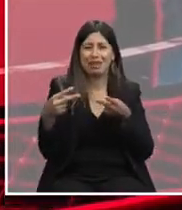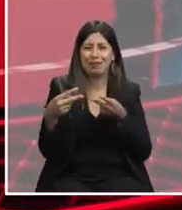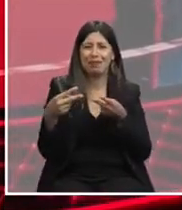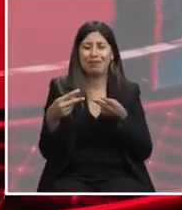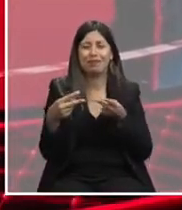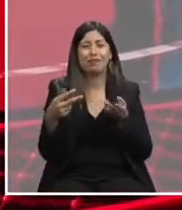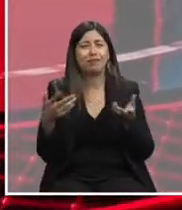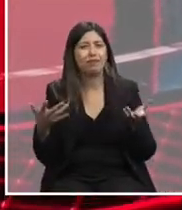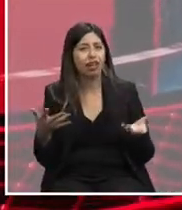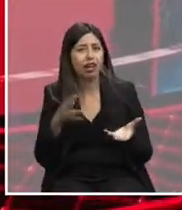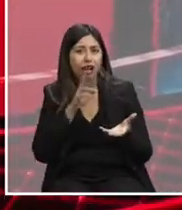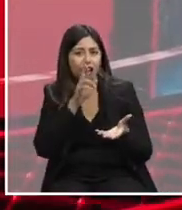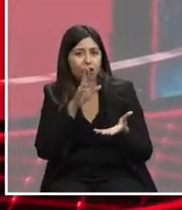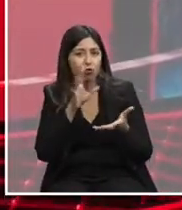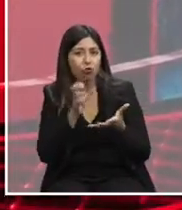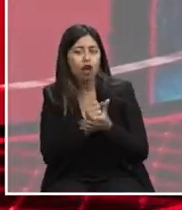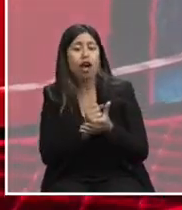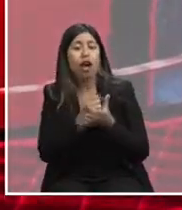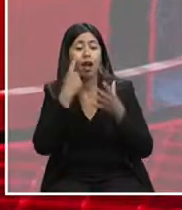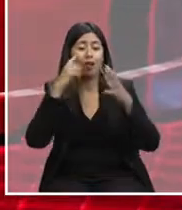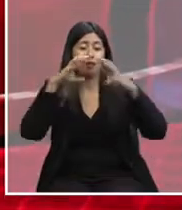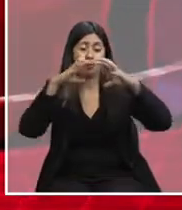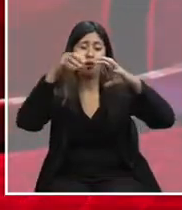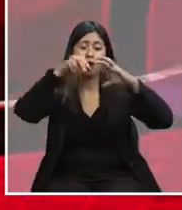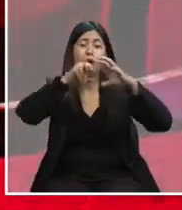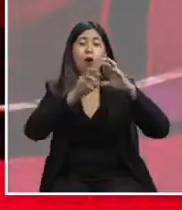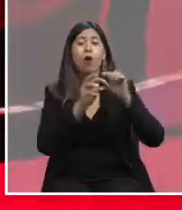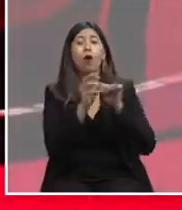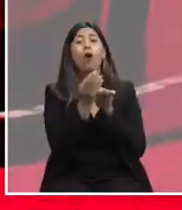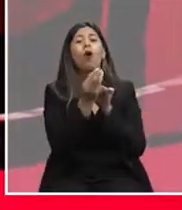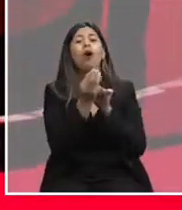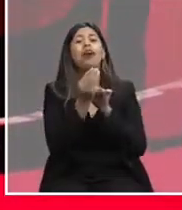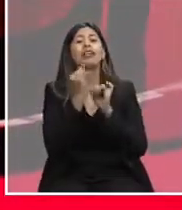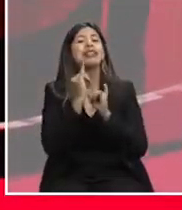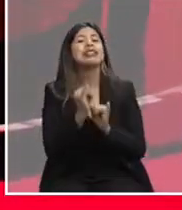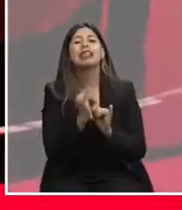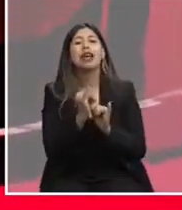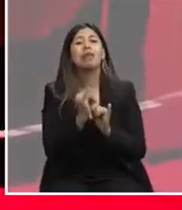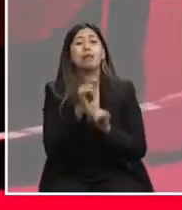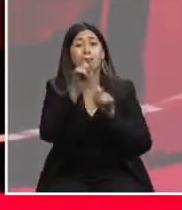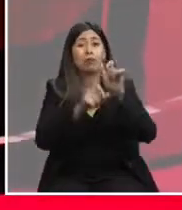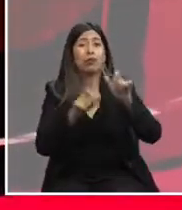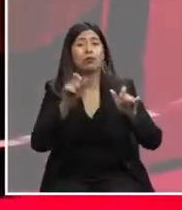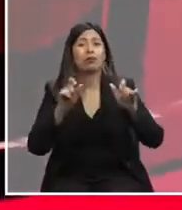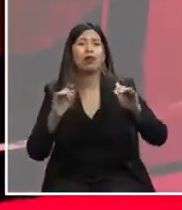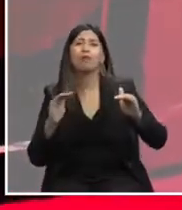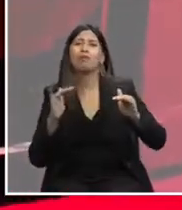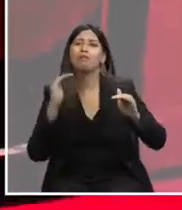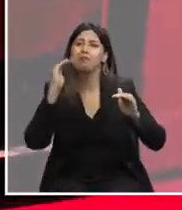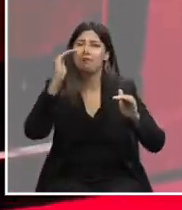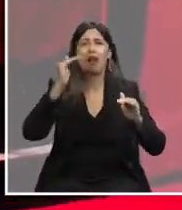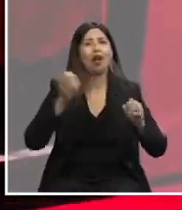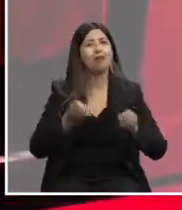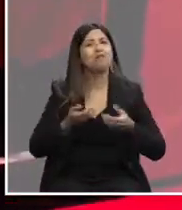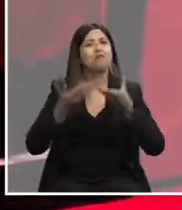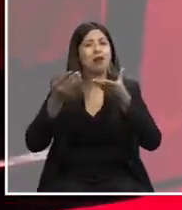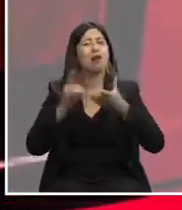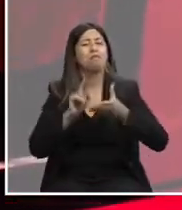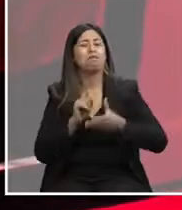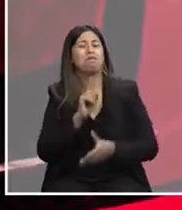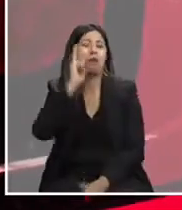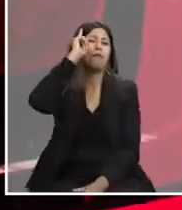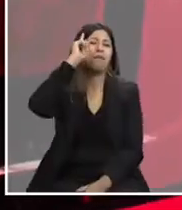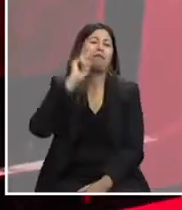rewarded those who rise above the others with a shot of dopamine at every step in the social hierarchy. The